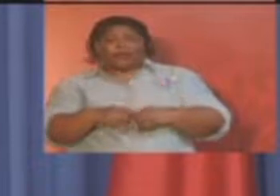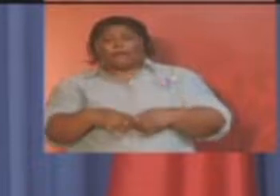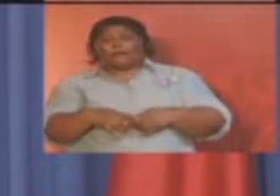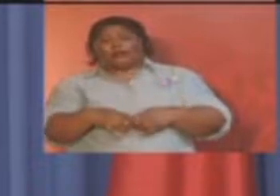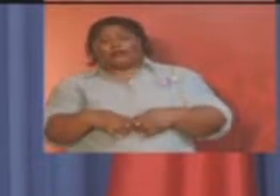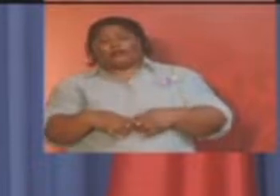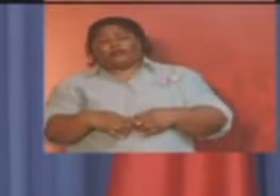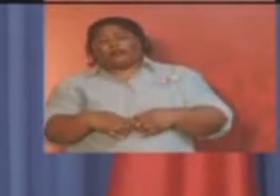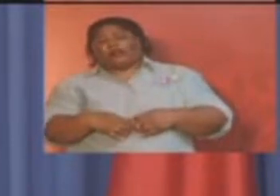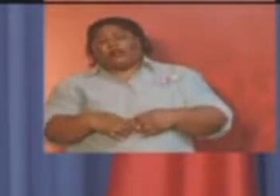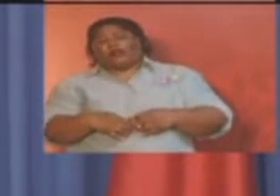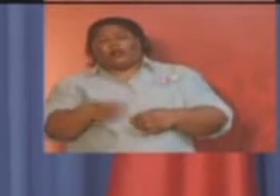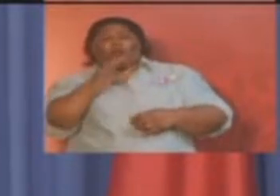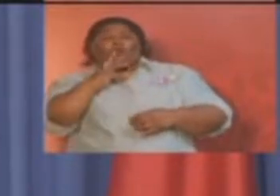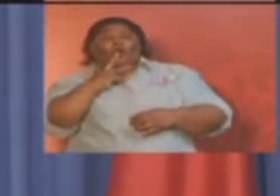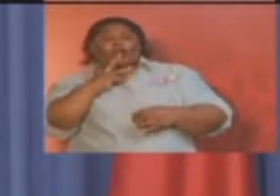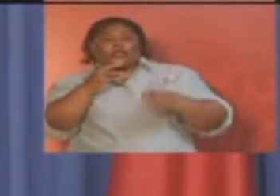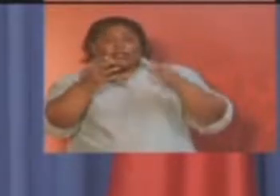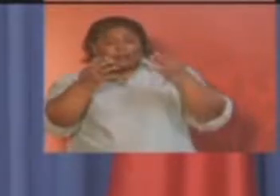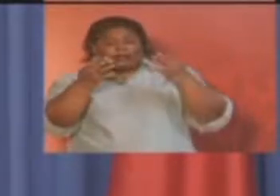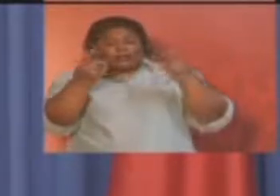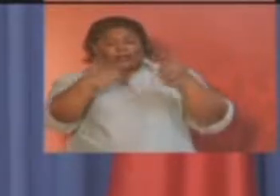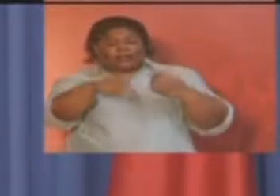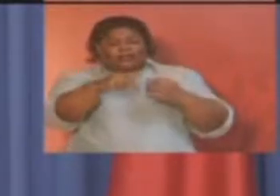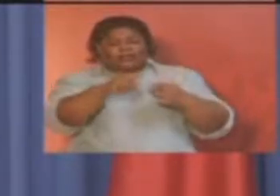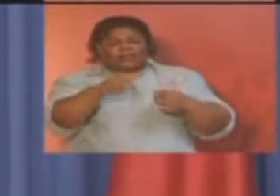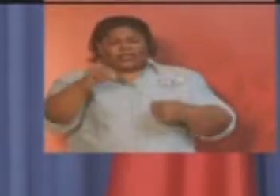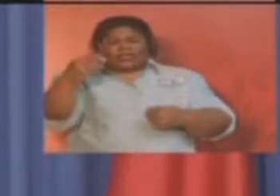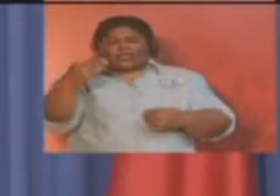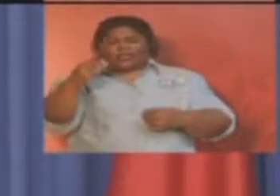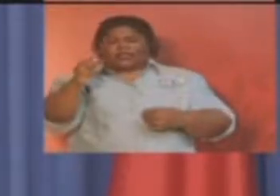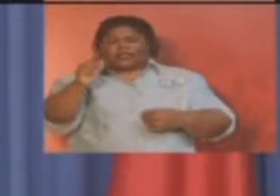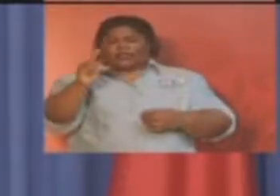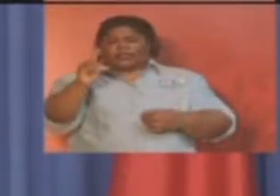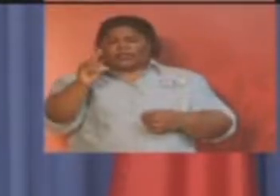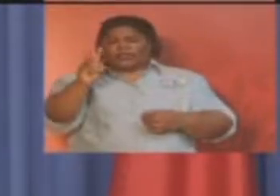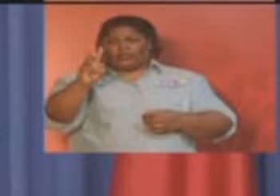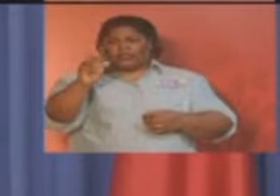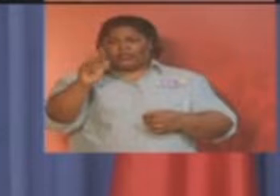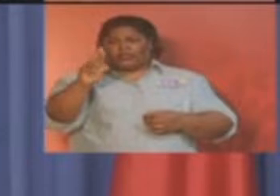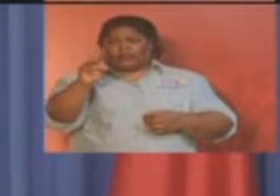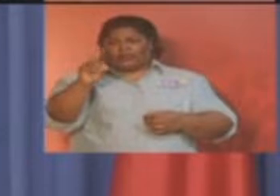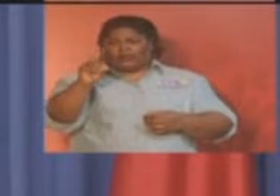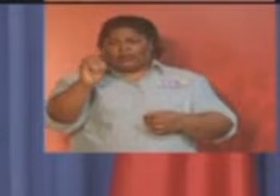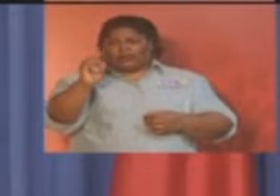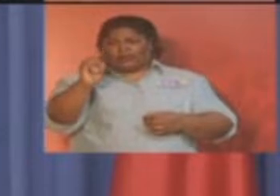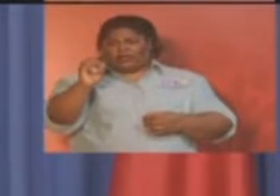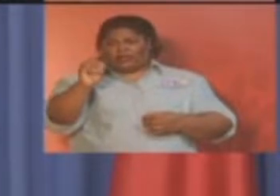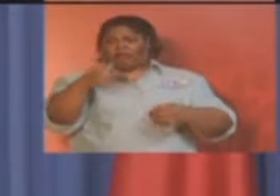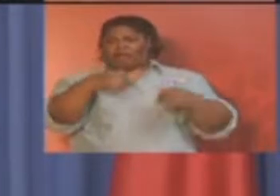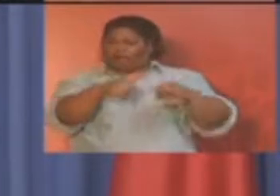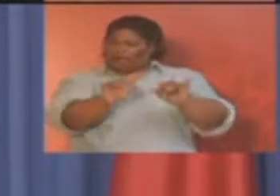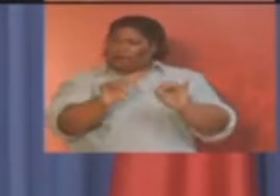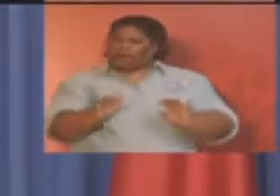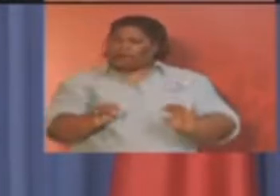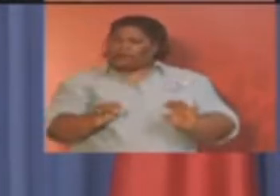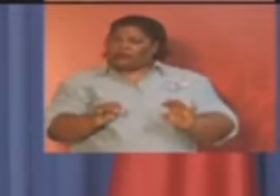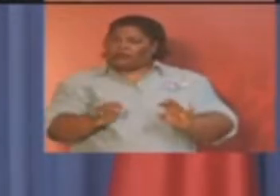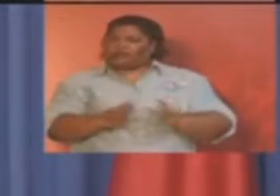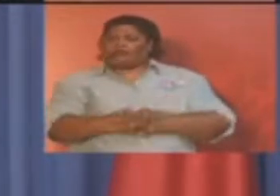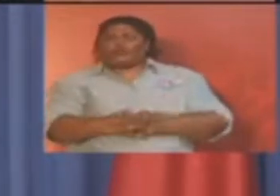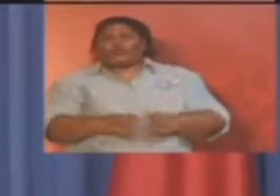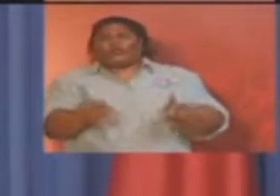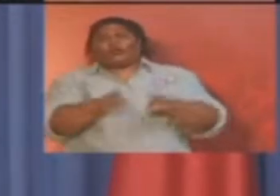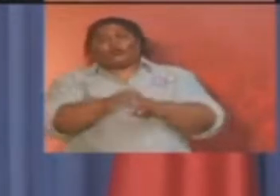plumbing establishments, of course, closing at 8 p.m. Financial and insurance services, and that suite, which are